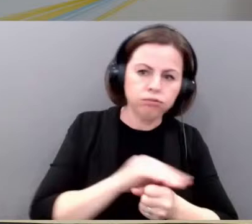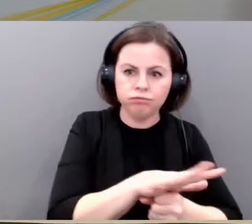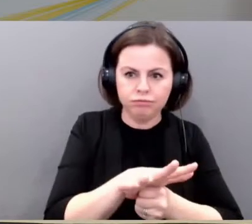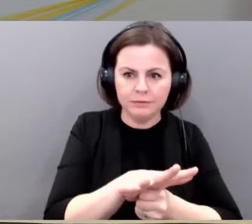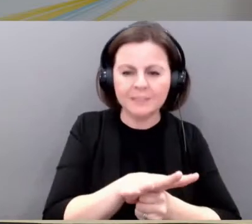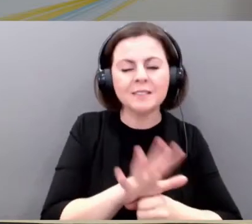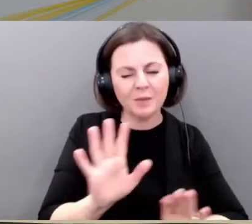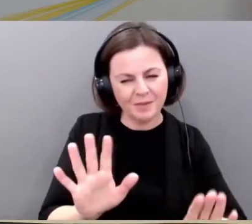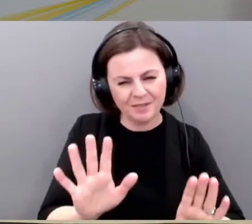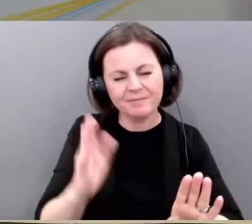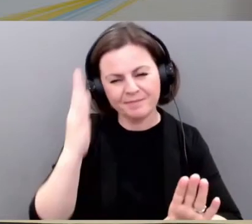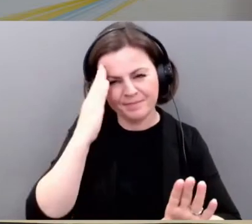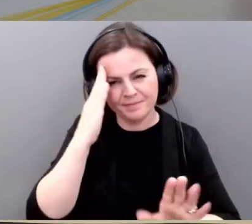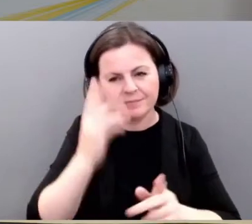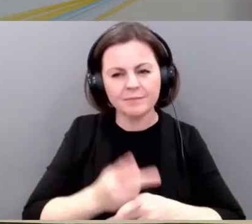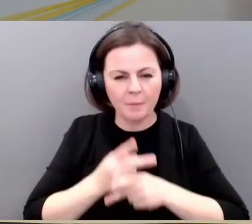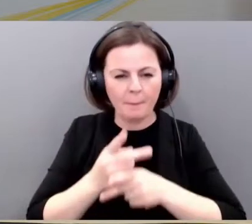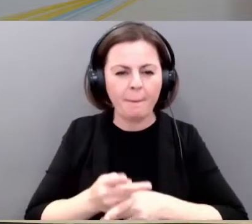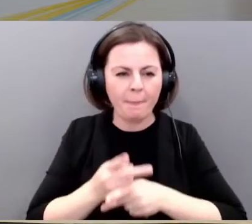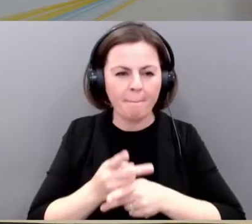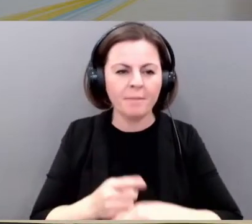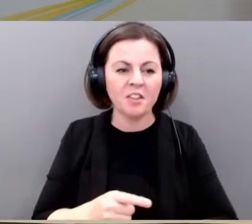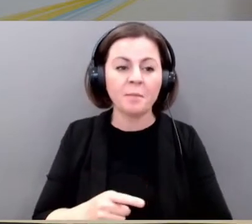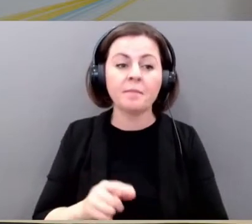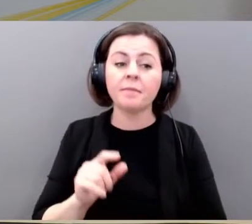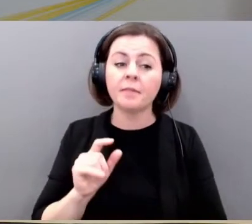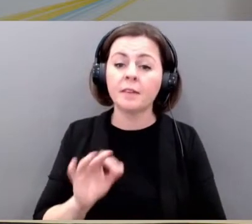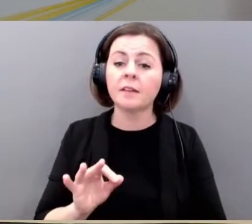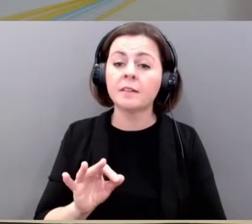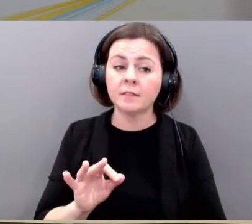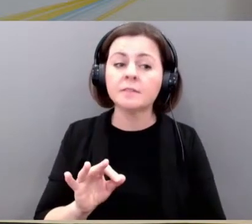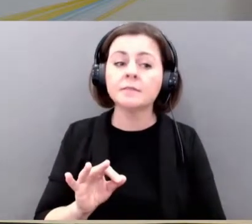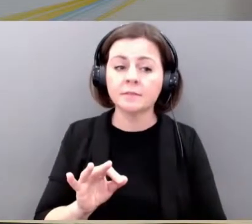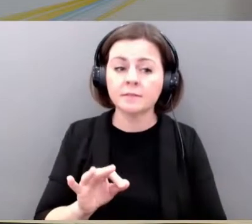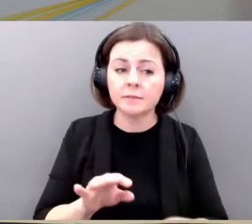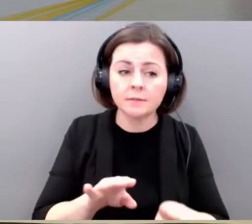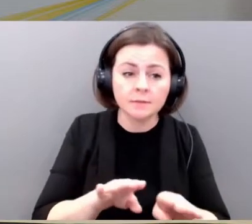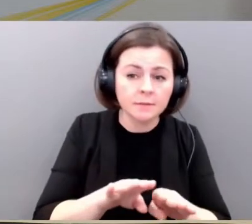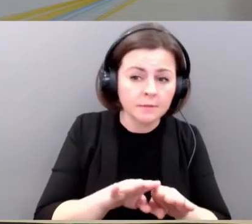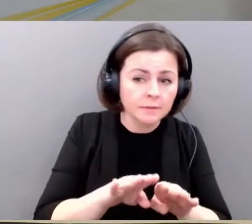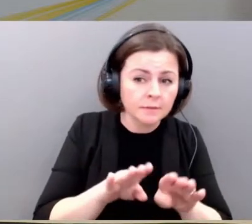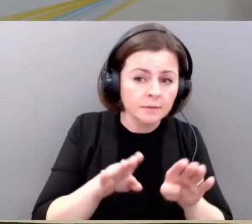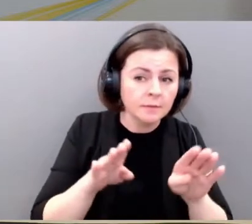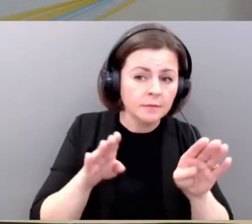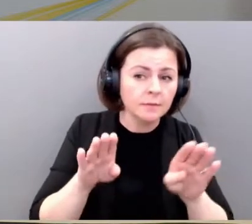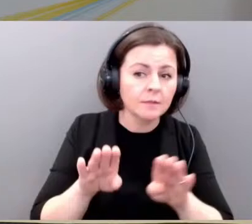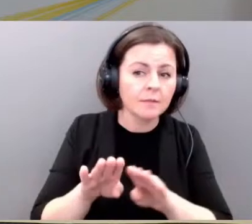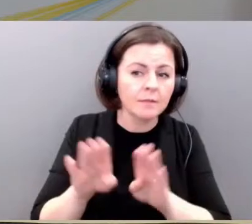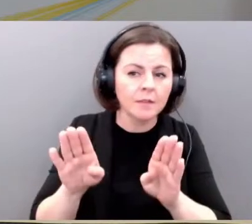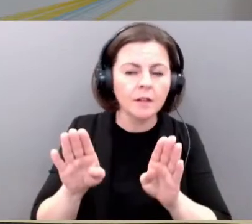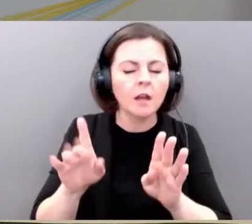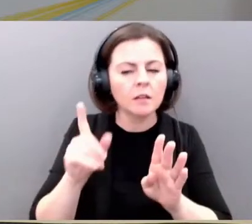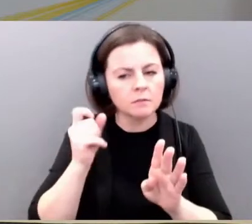have to, any easing up of the measures would have to be done cautiously,